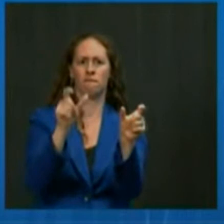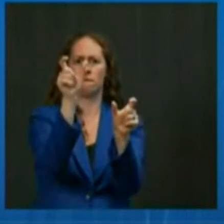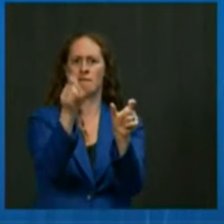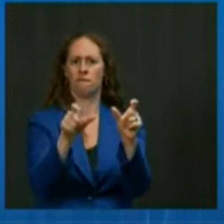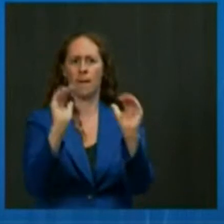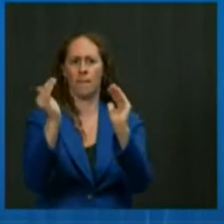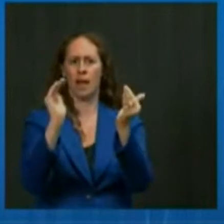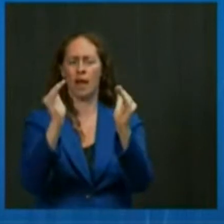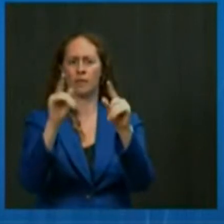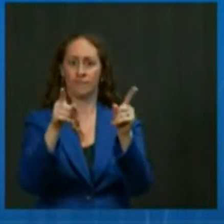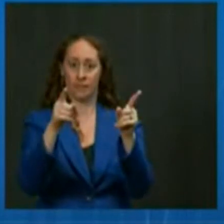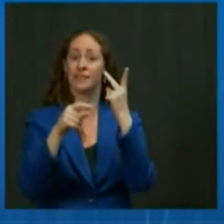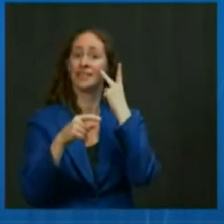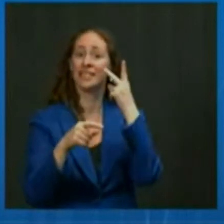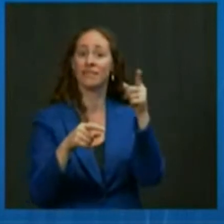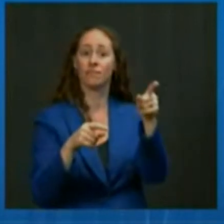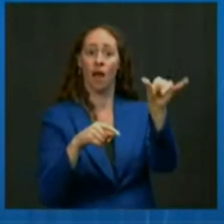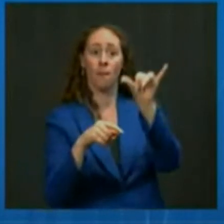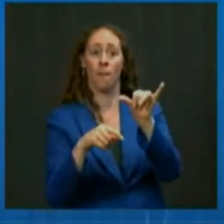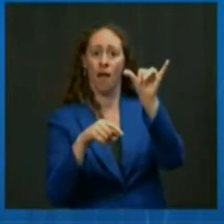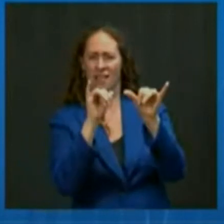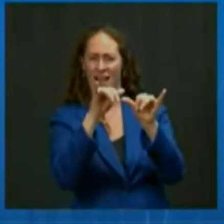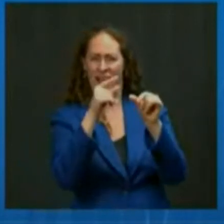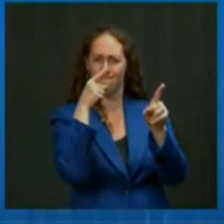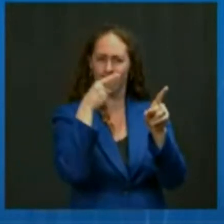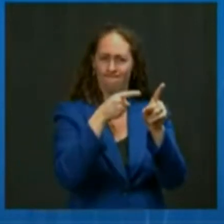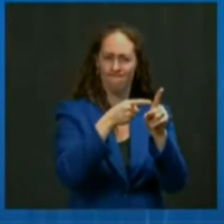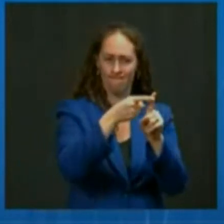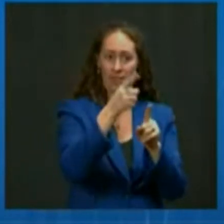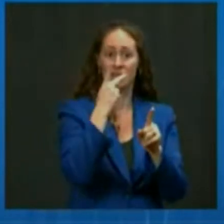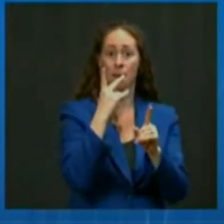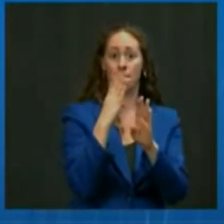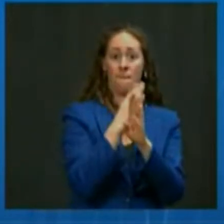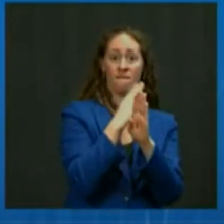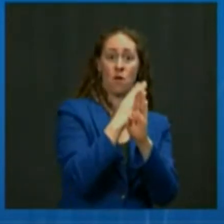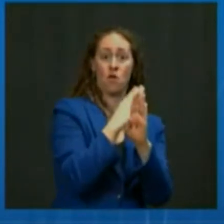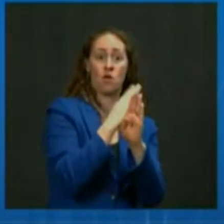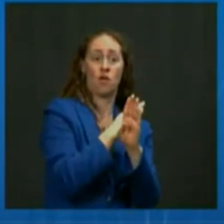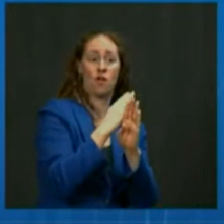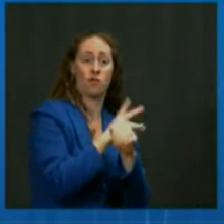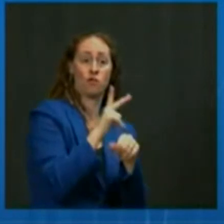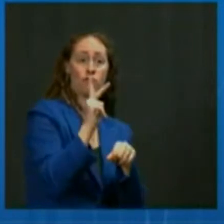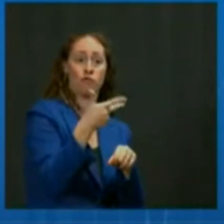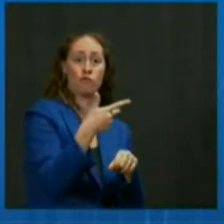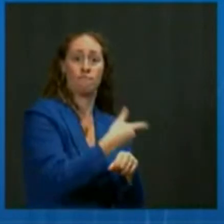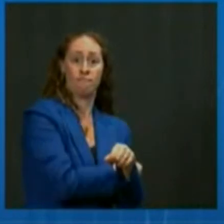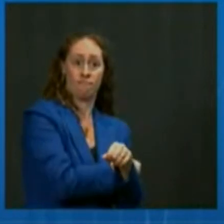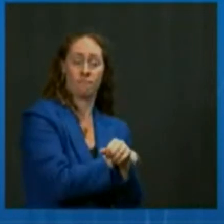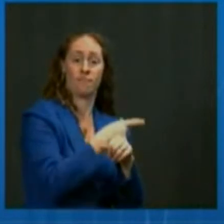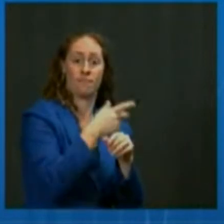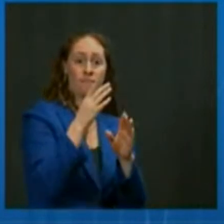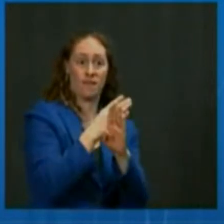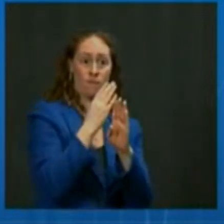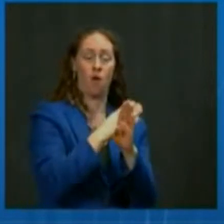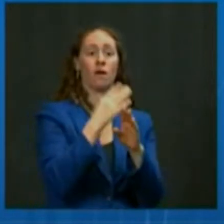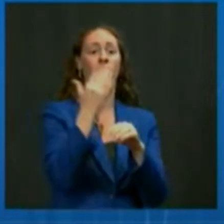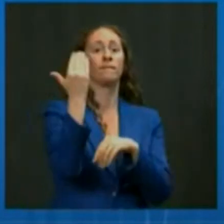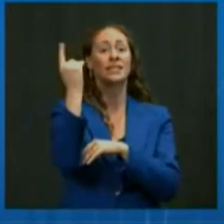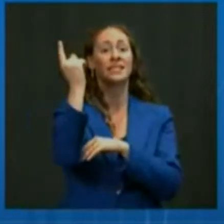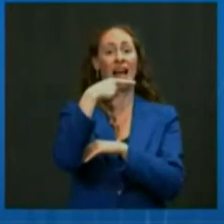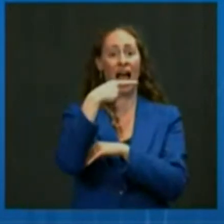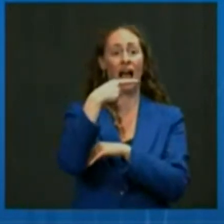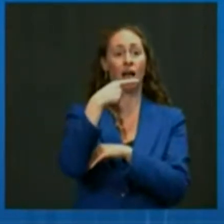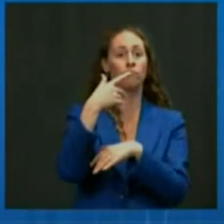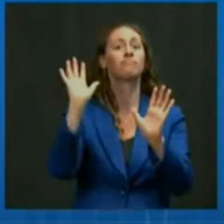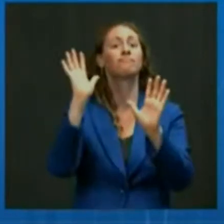antibody titers just before the third dose. And then 15 days after the third dose is